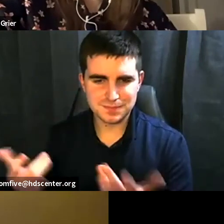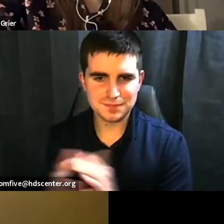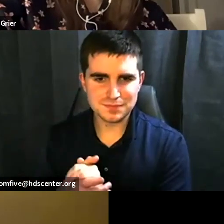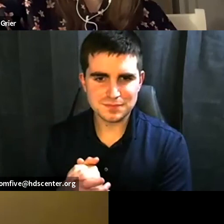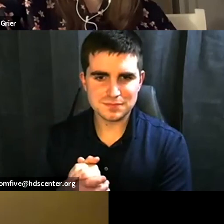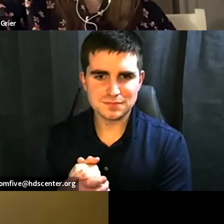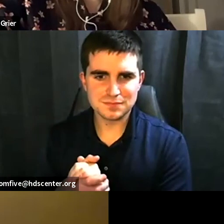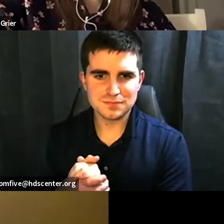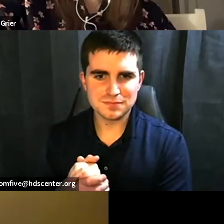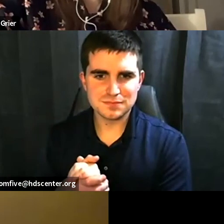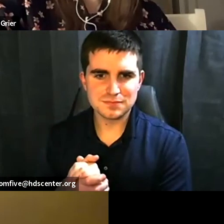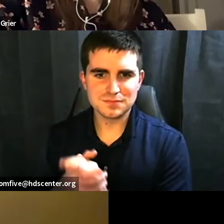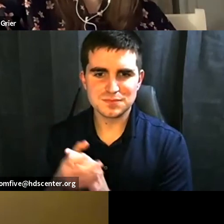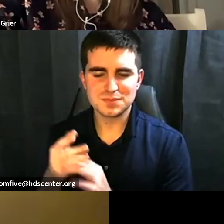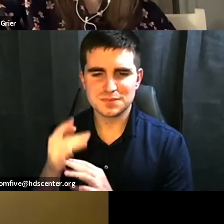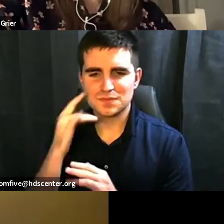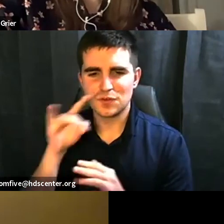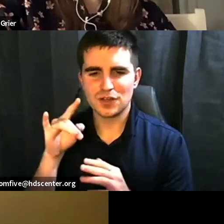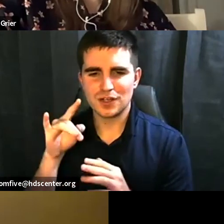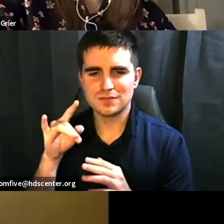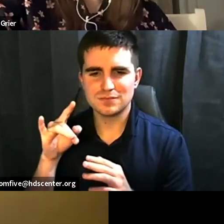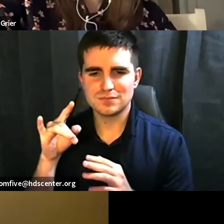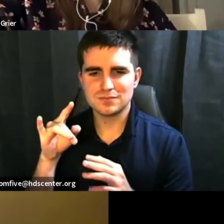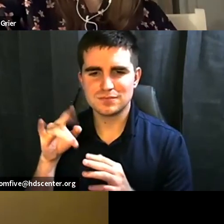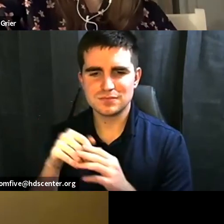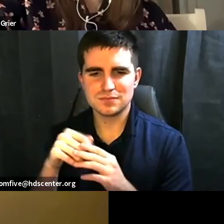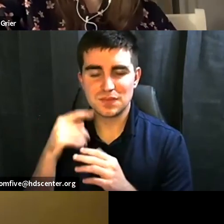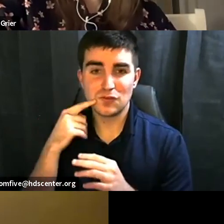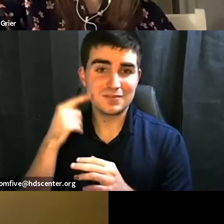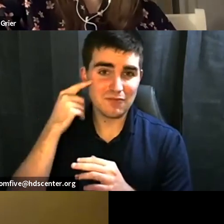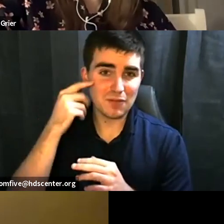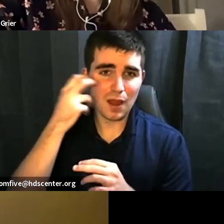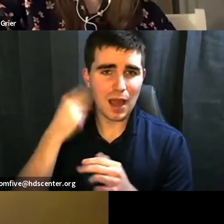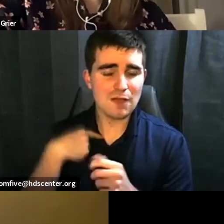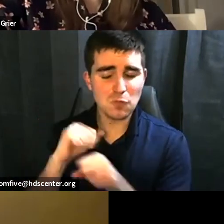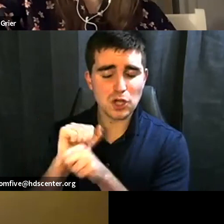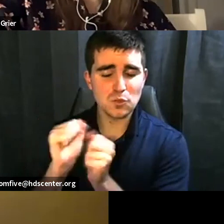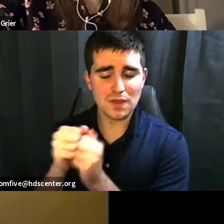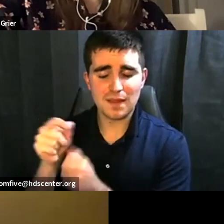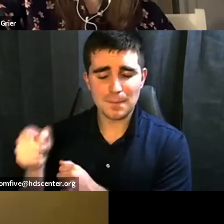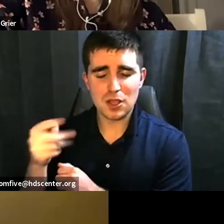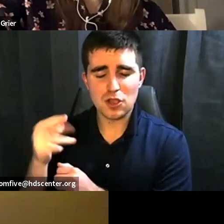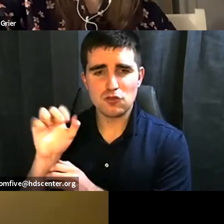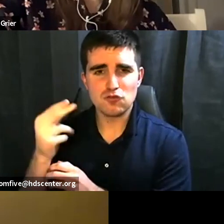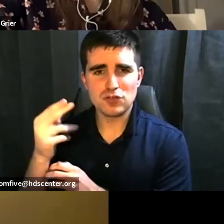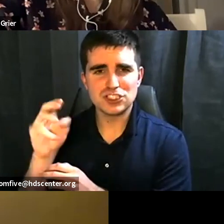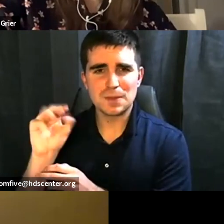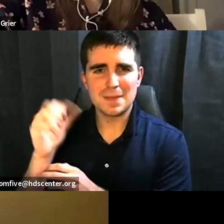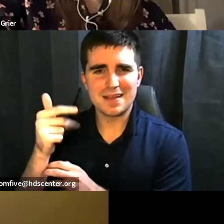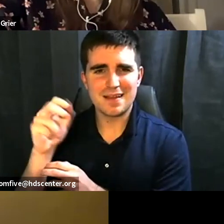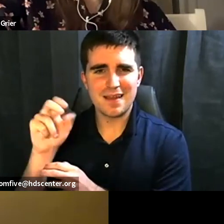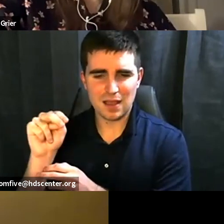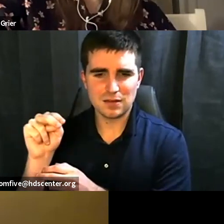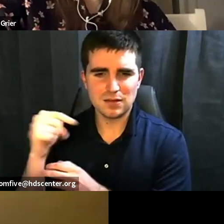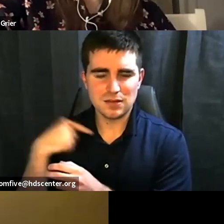think of a person who's deaf and blind. And I worked with Rich McGann, the man he was talking about, for many years, and he